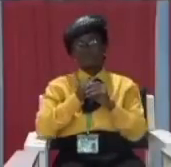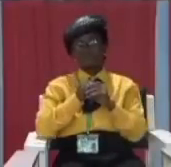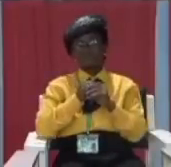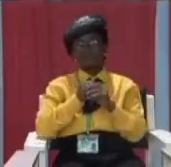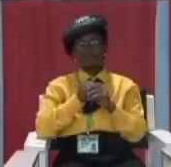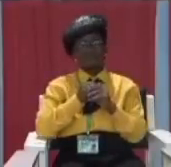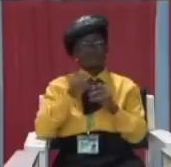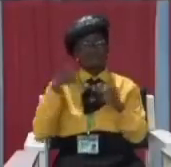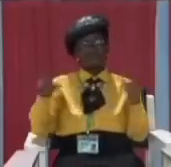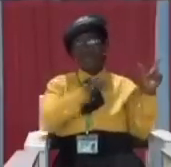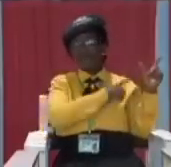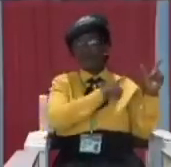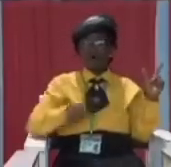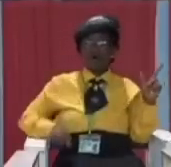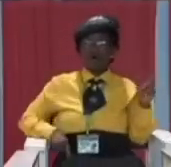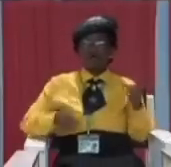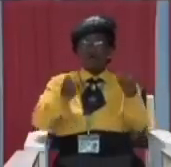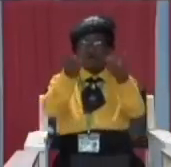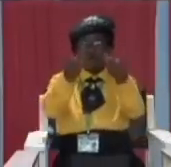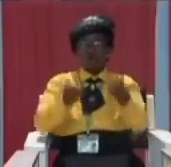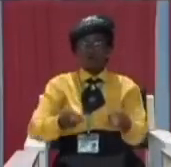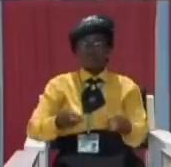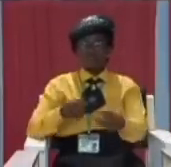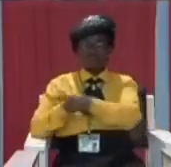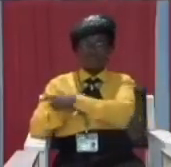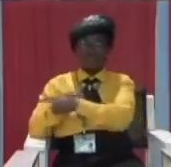The Lord wants me to tell